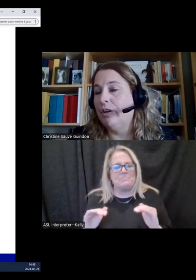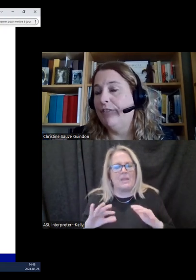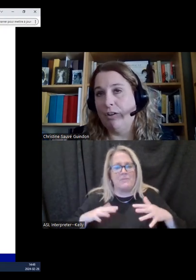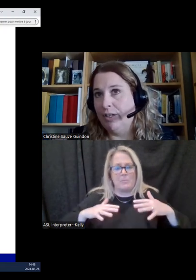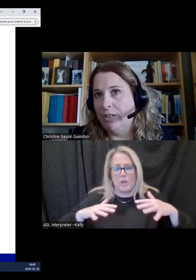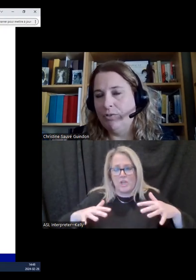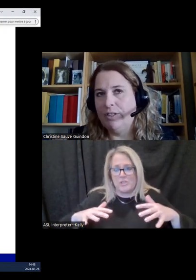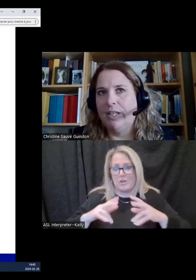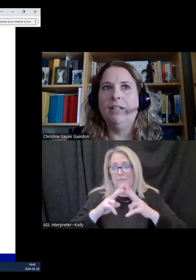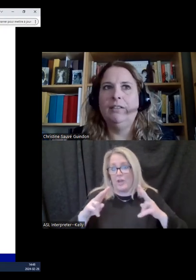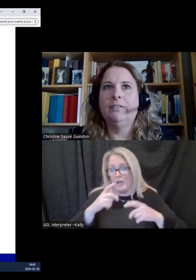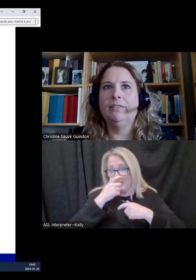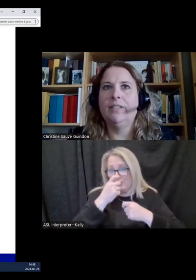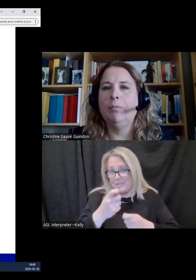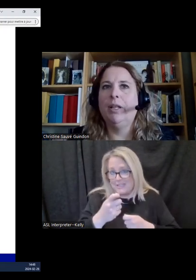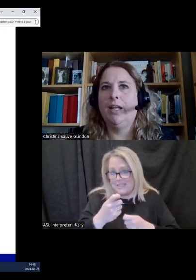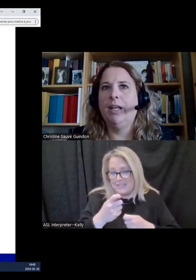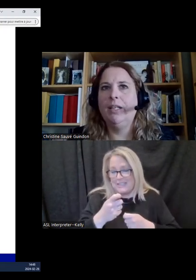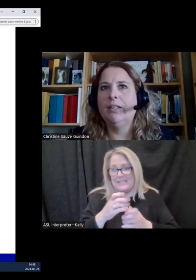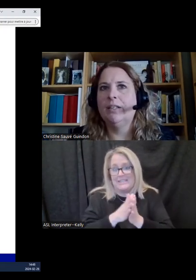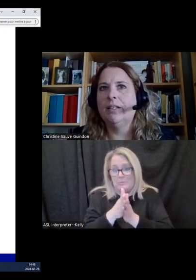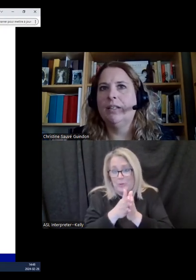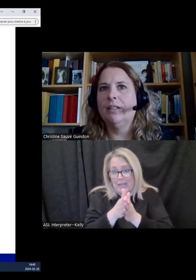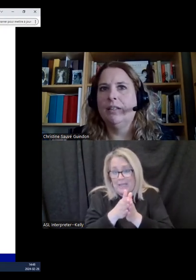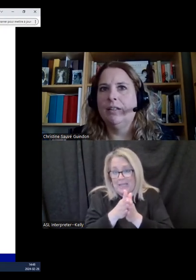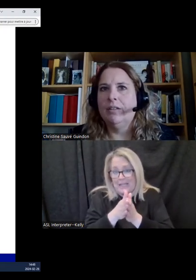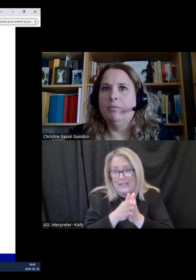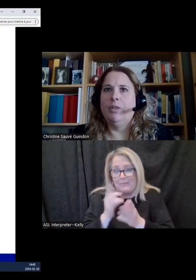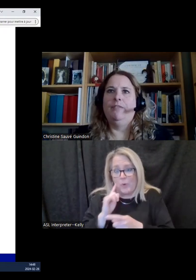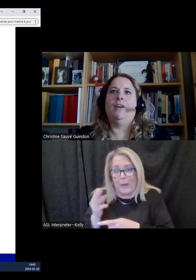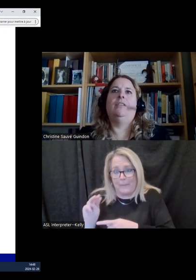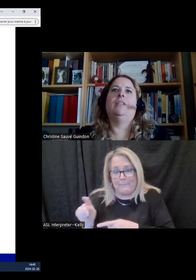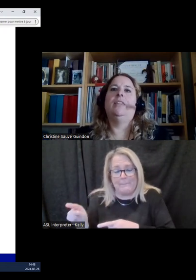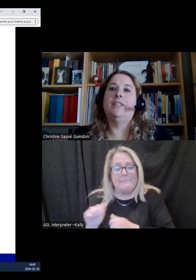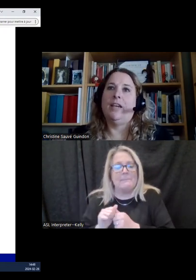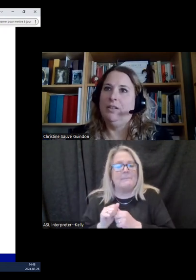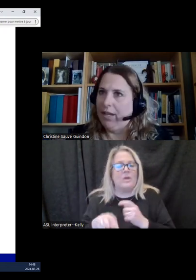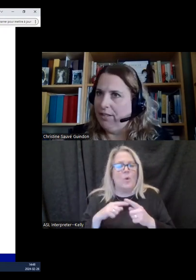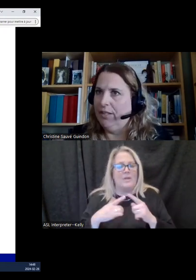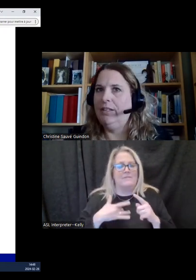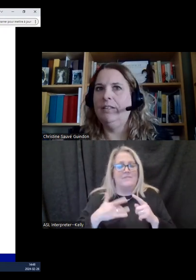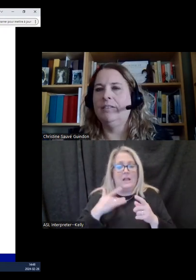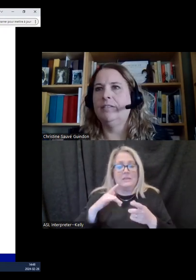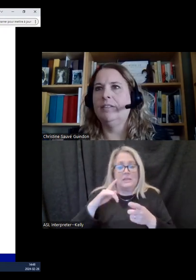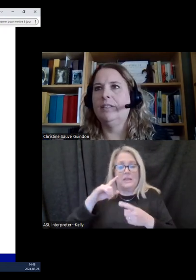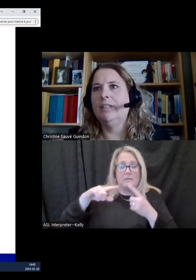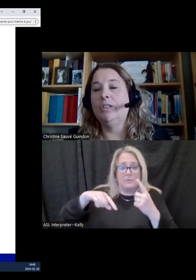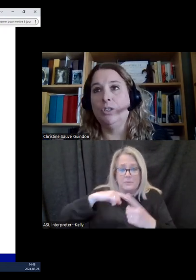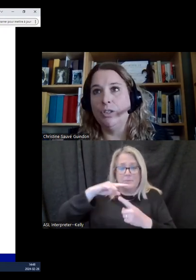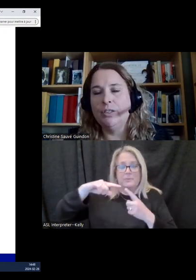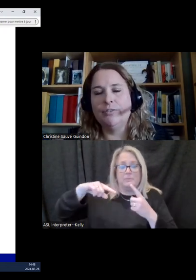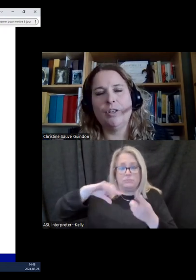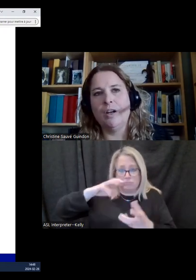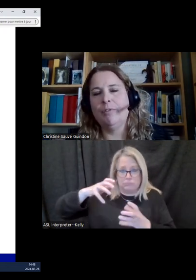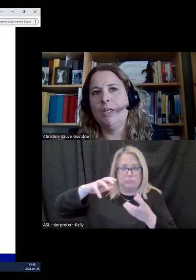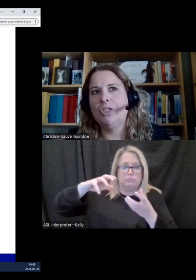Vibrations are very interesting, stimulating. When he felt the cycle ending, he